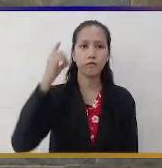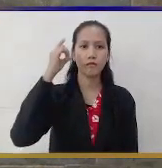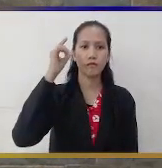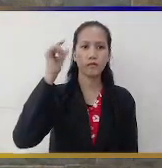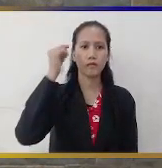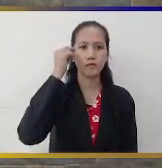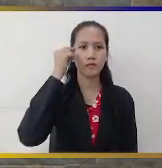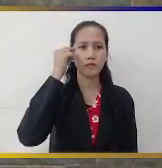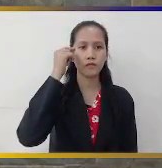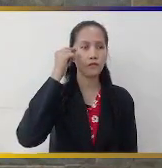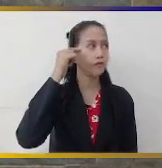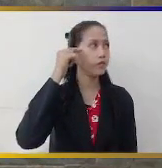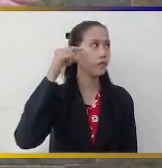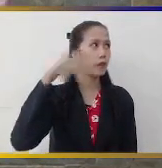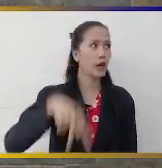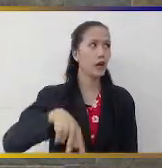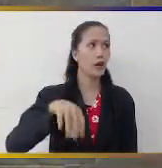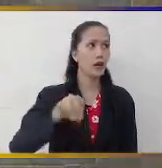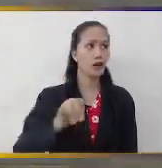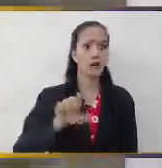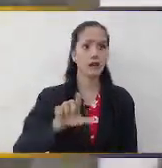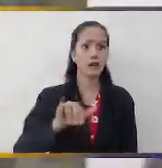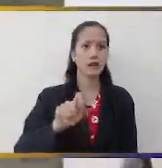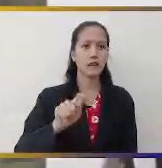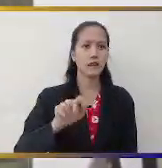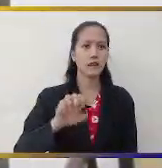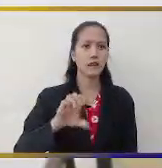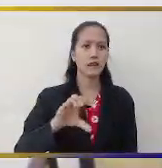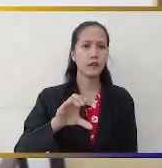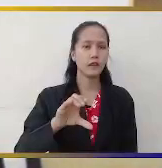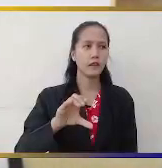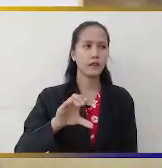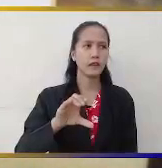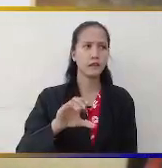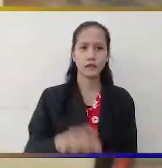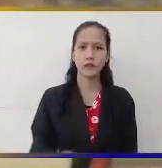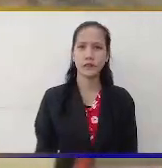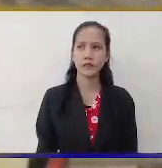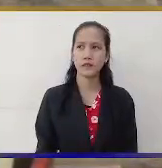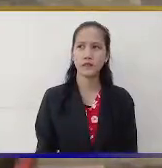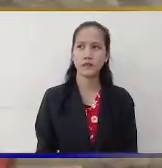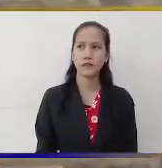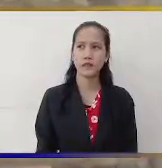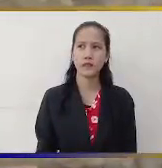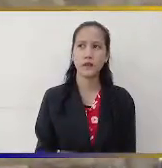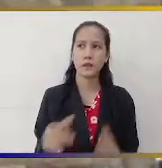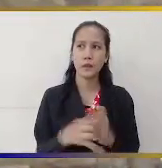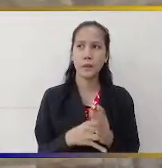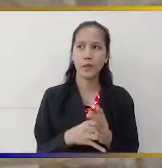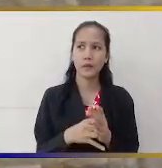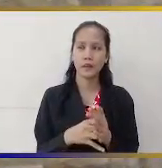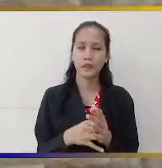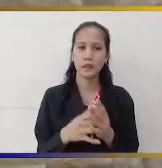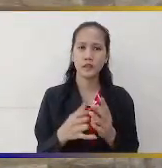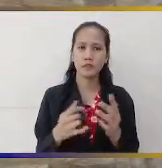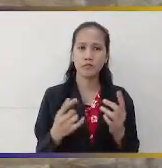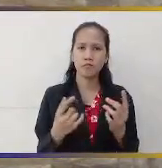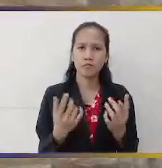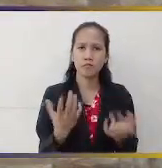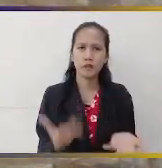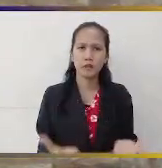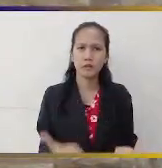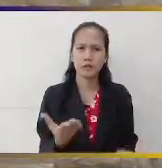see that, don't you? Yep. As an officer in the Navy or some other thing, you're always trying to be careful you don't